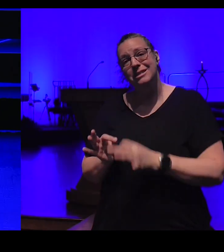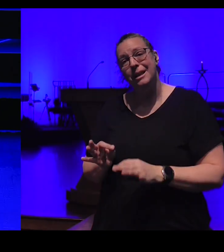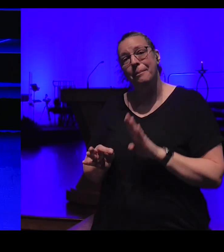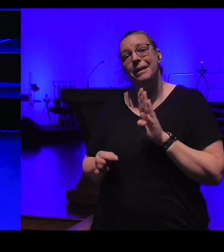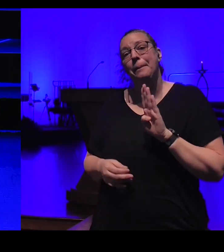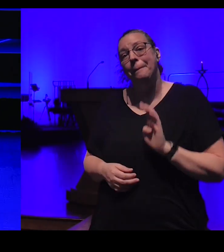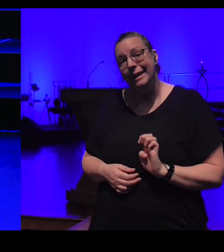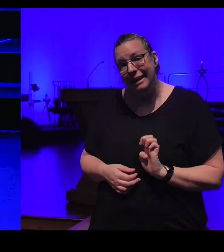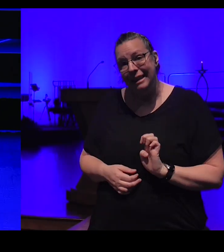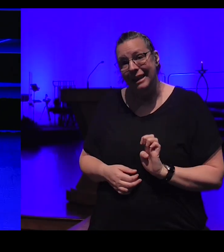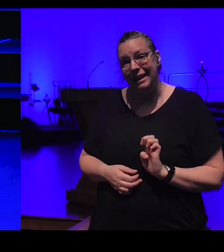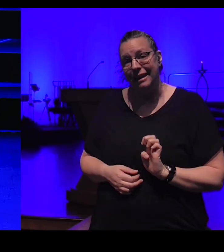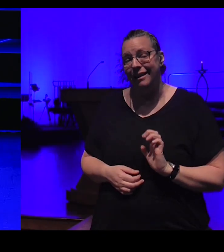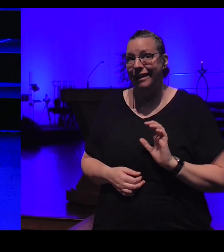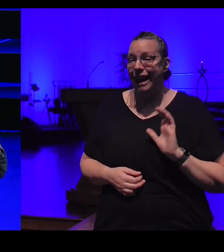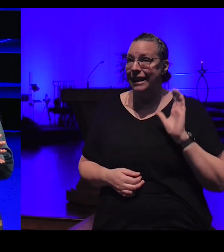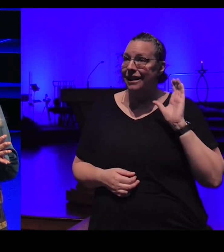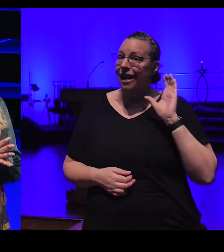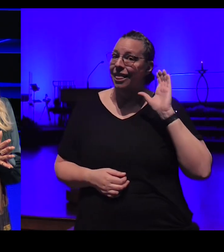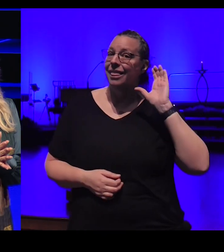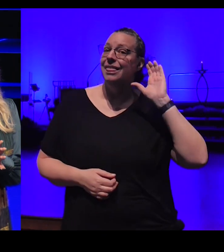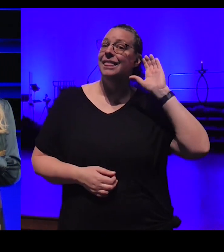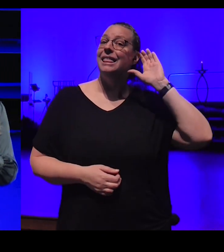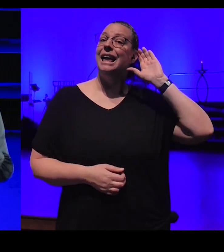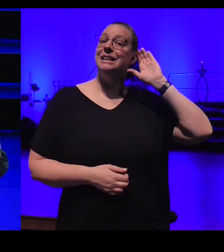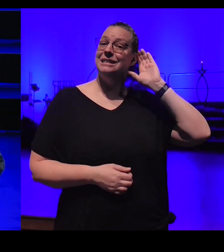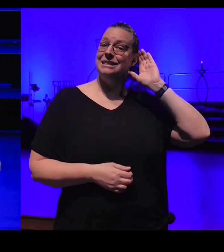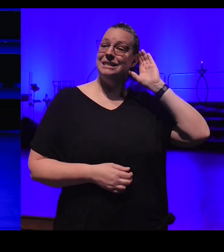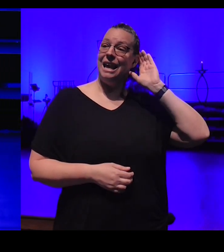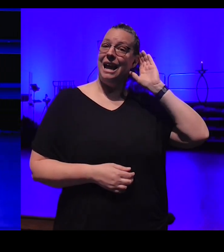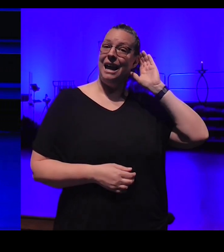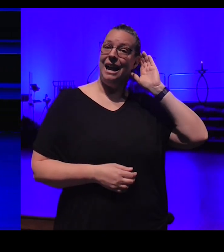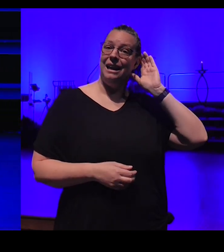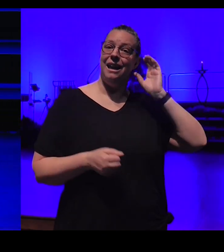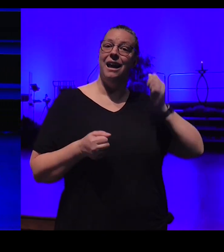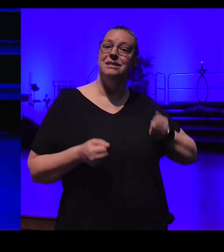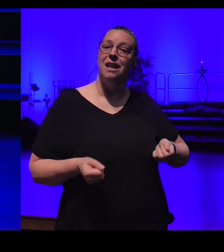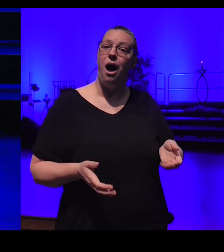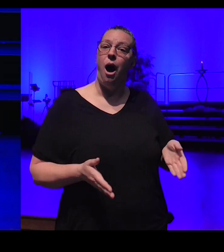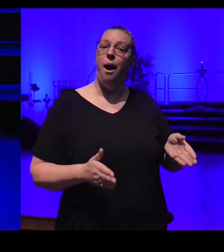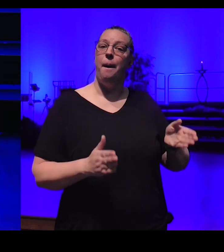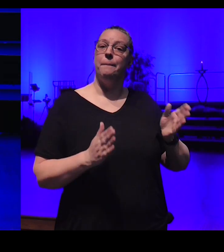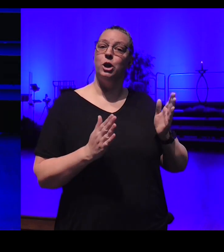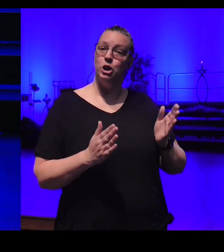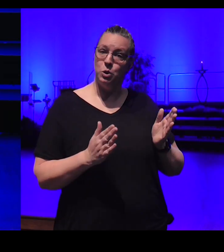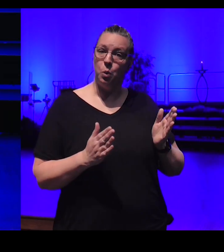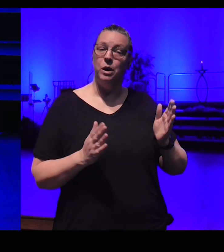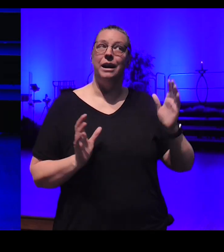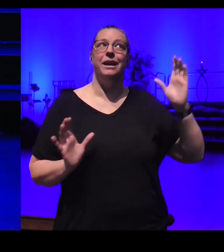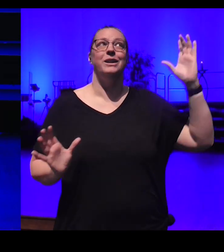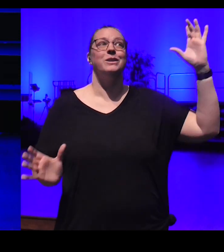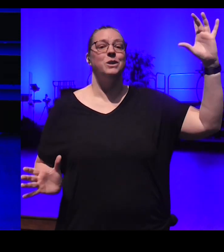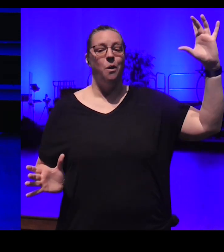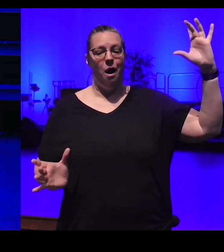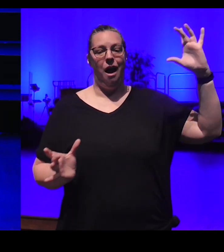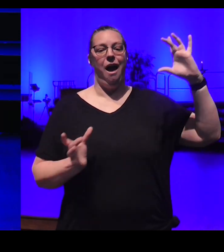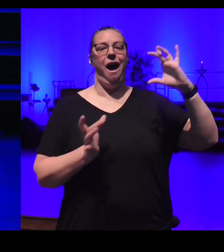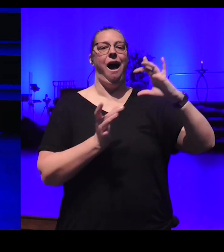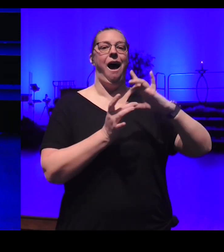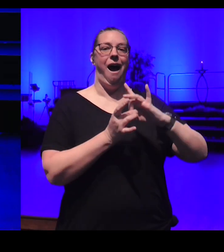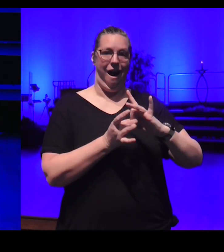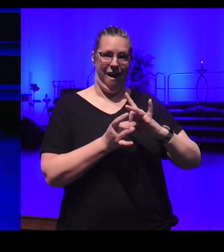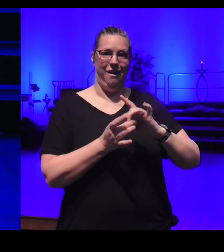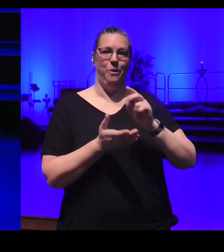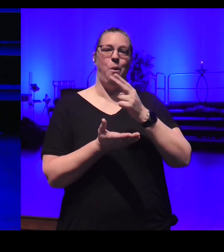there itself in the stillness has the opportunity to bring about all of it together into holy